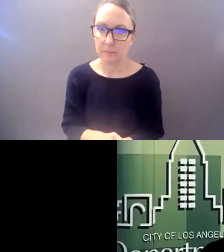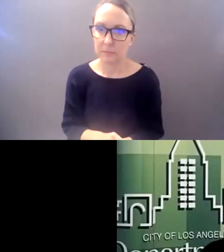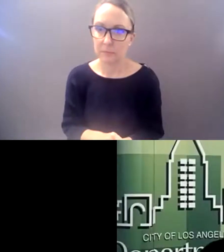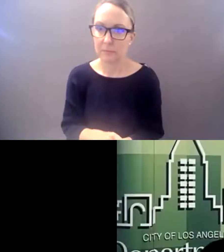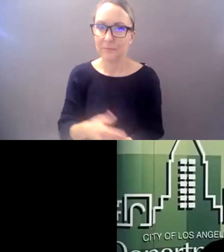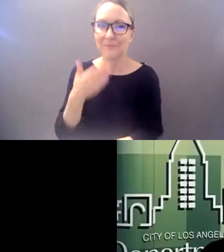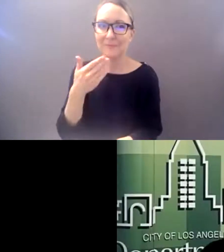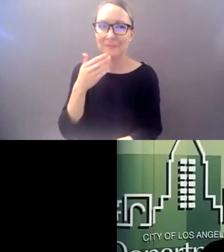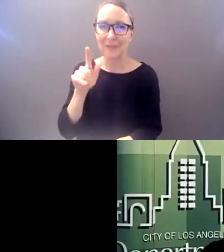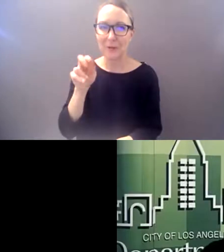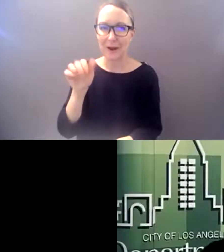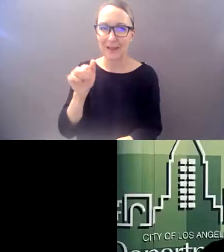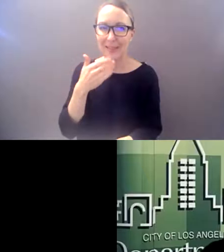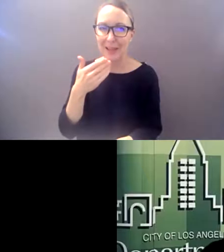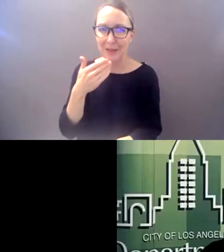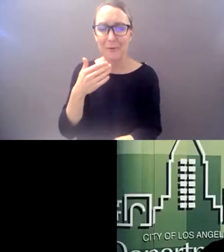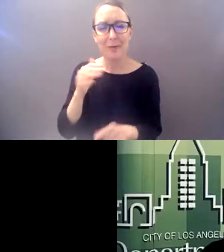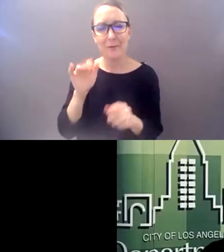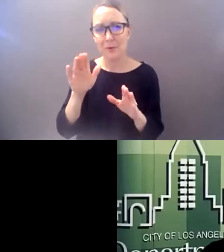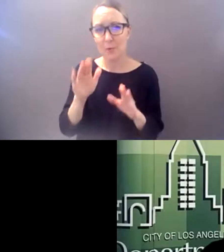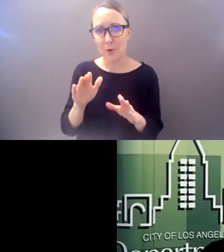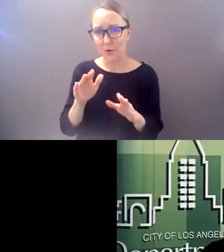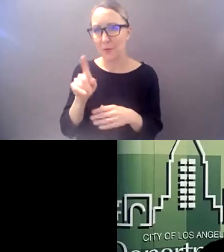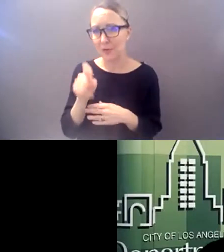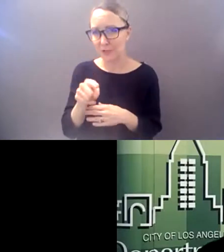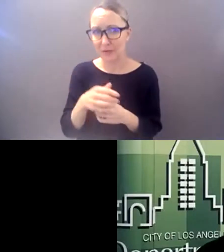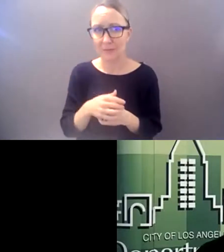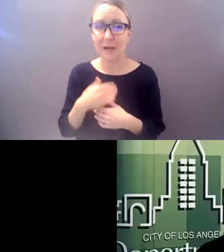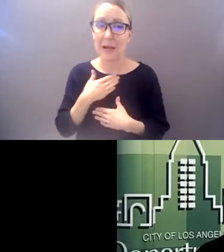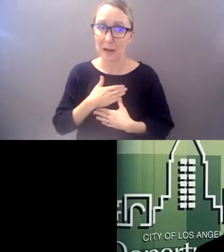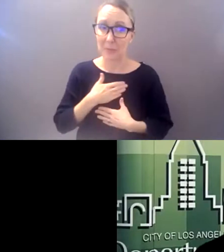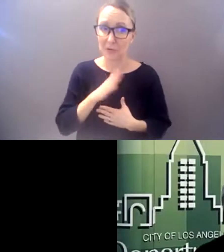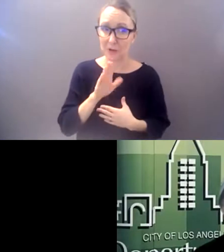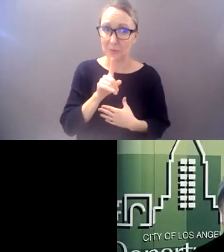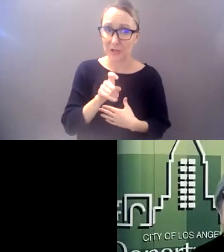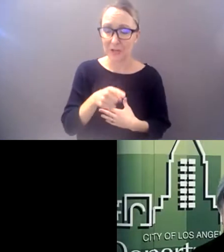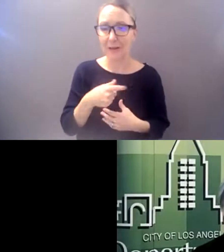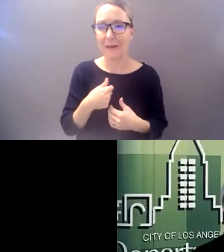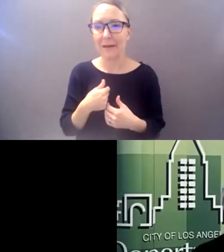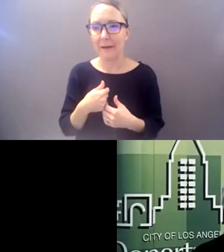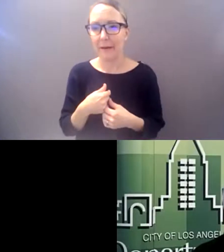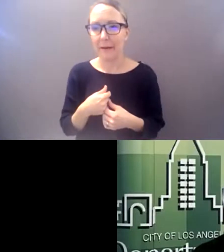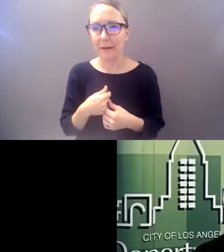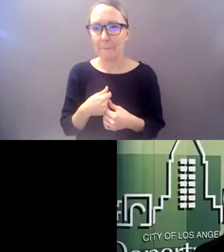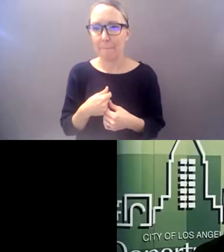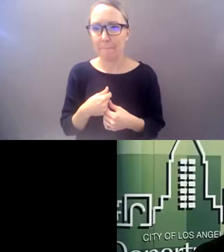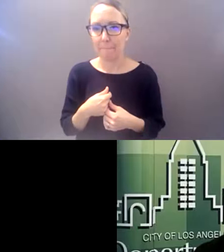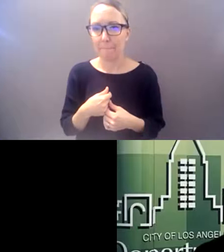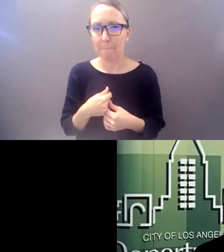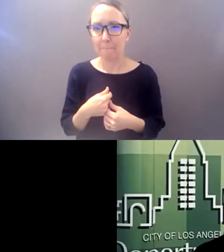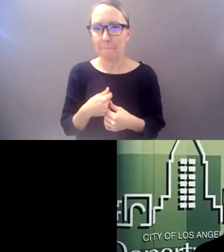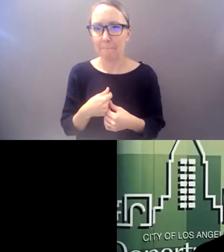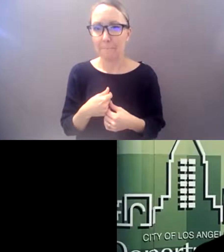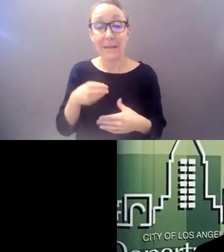Thank you. Thank you, Megan. That was a wonderful question, and I really appreciate it. I did in my presentation share with all of